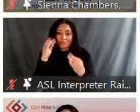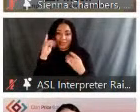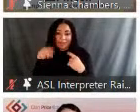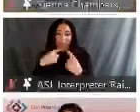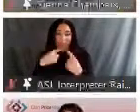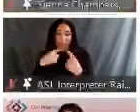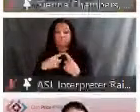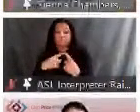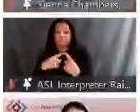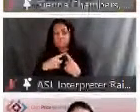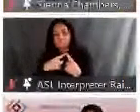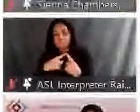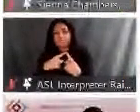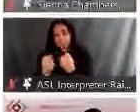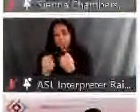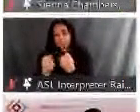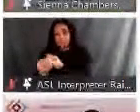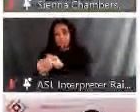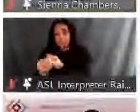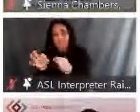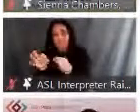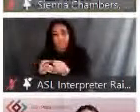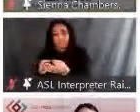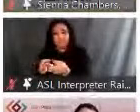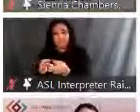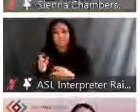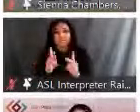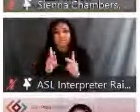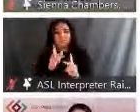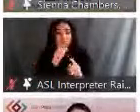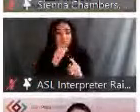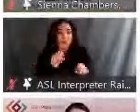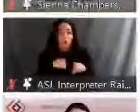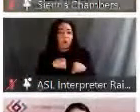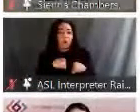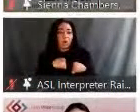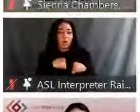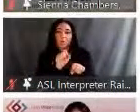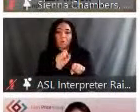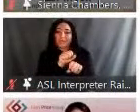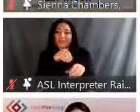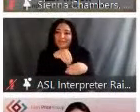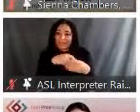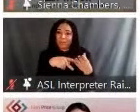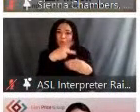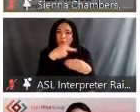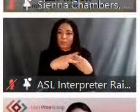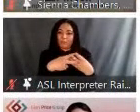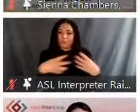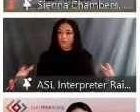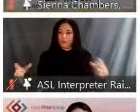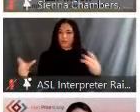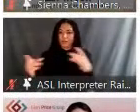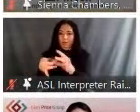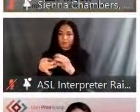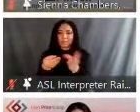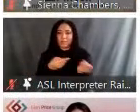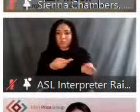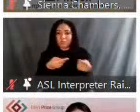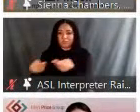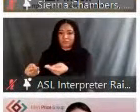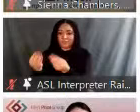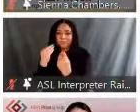the families and those who are working the programs to be able to connect and provide the information they need.